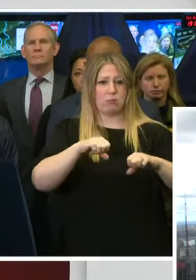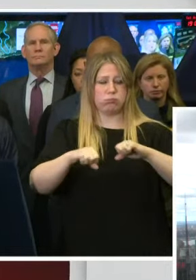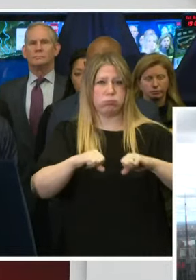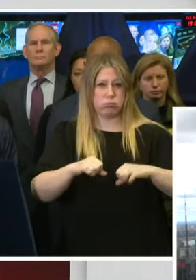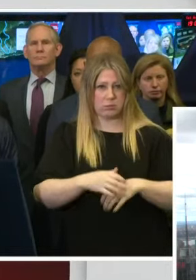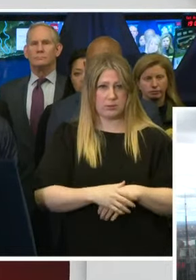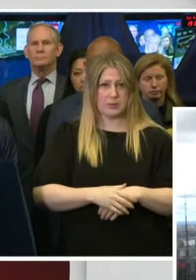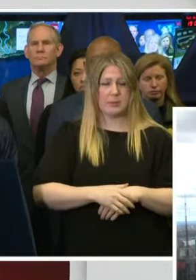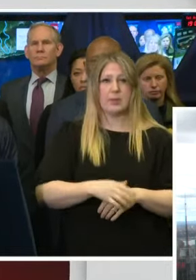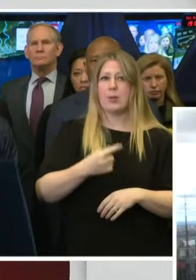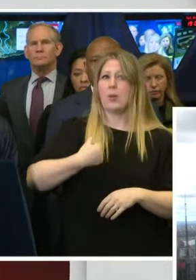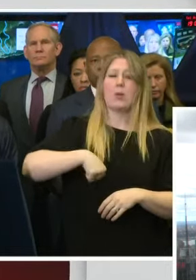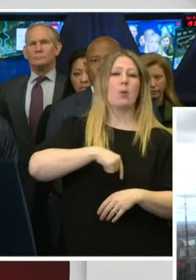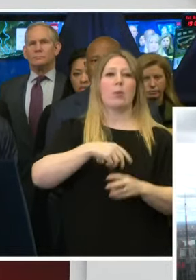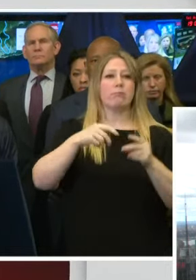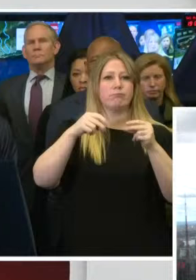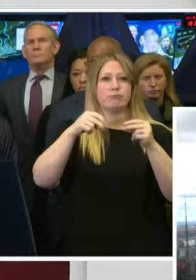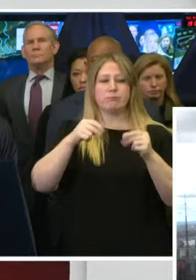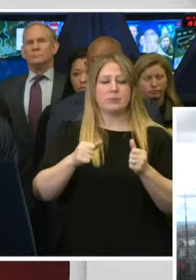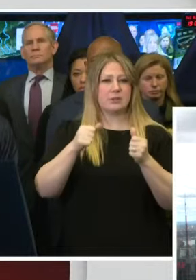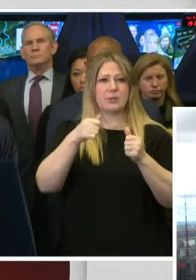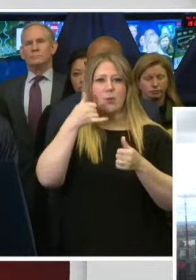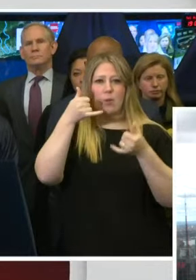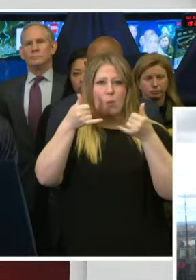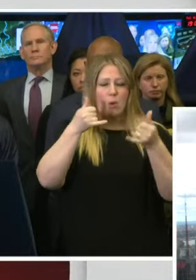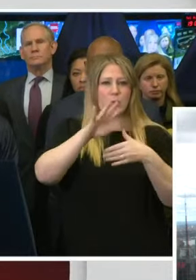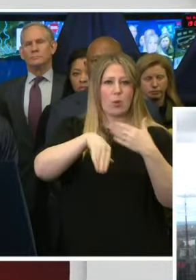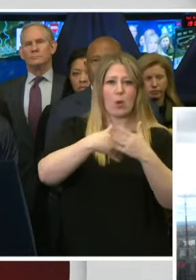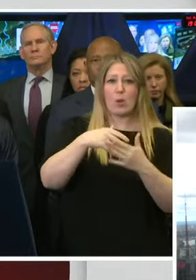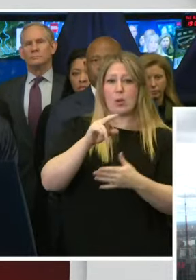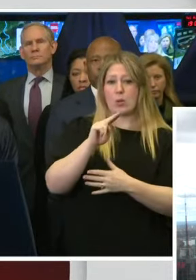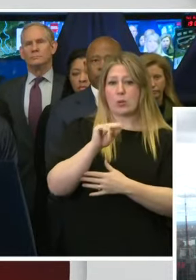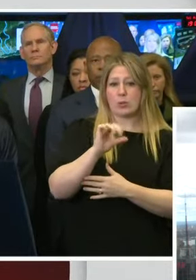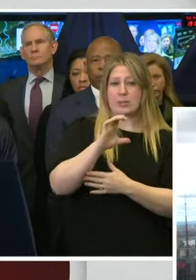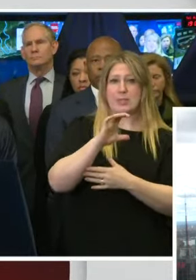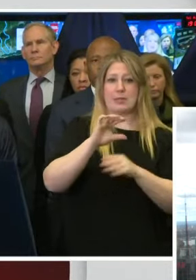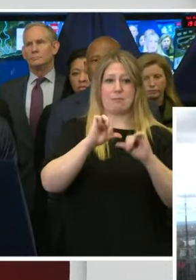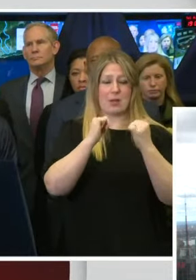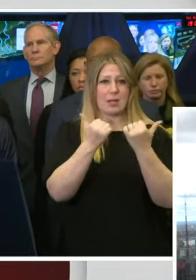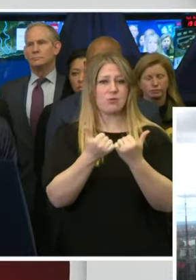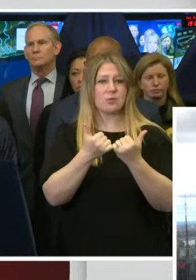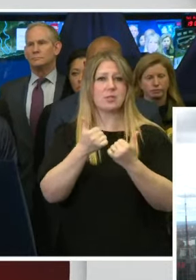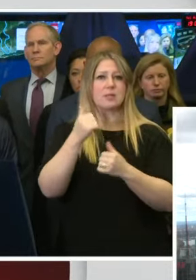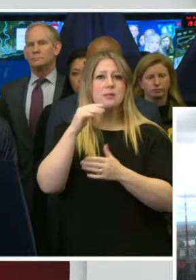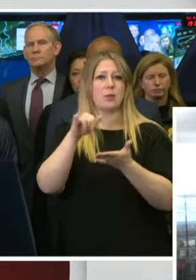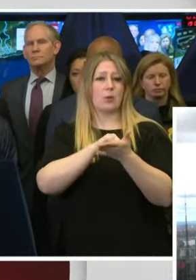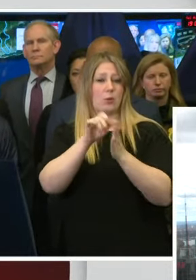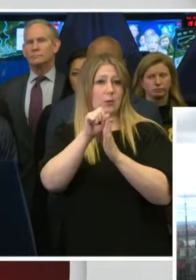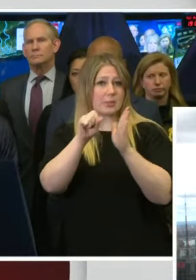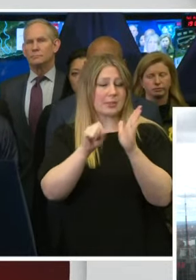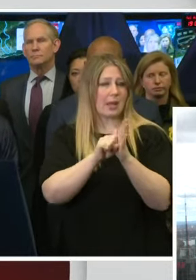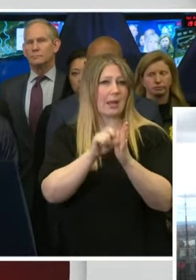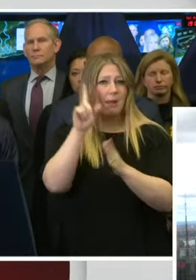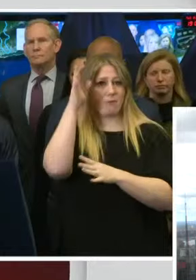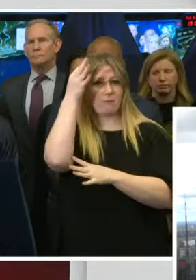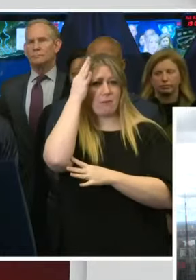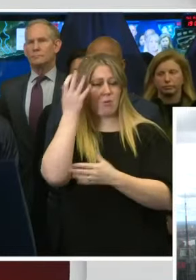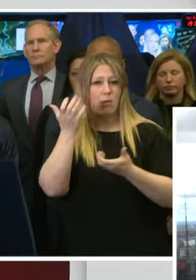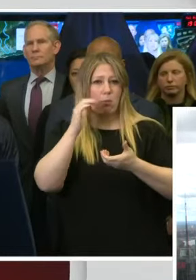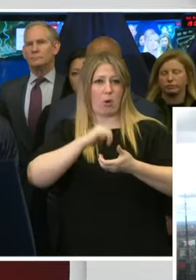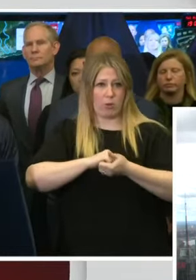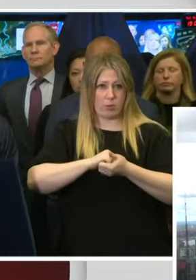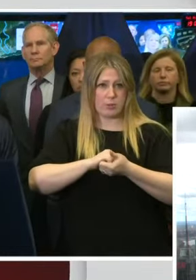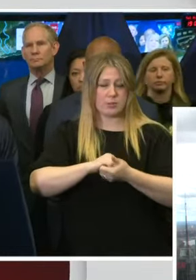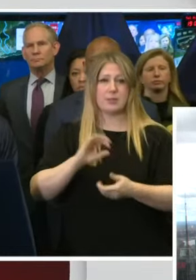with all city, state, federal, and our utility partners. Public notifications were sent out both by Notify NYC and our